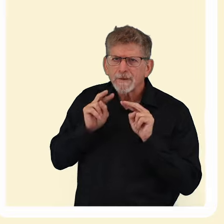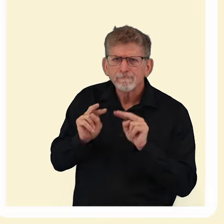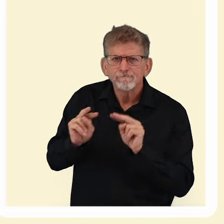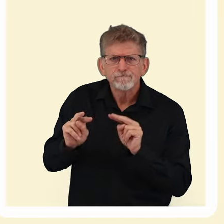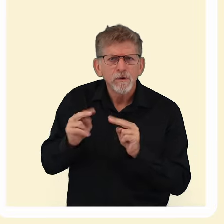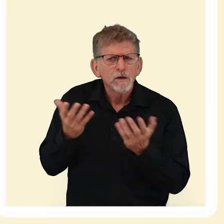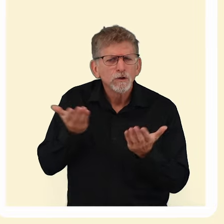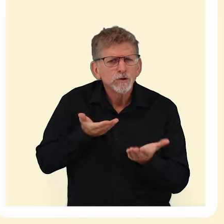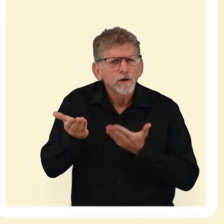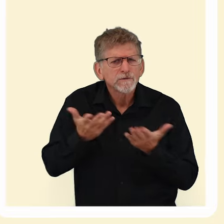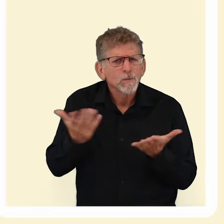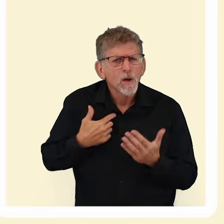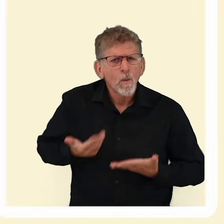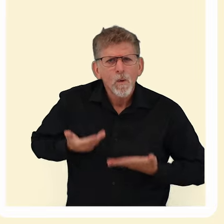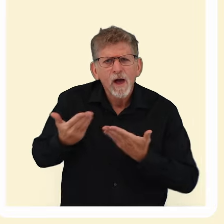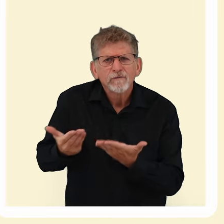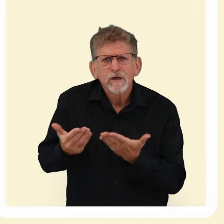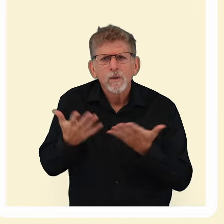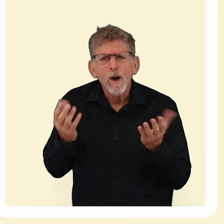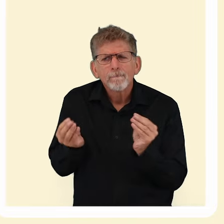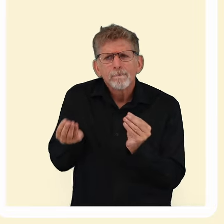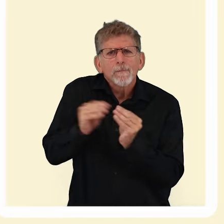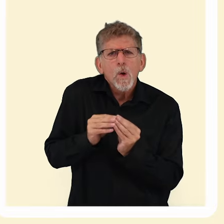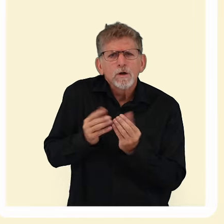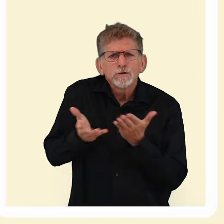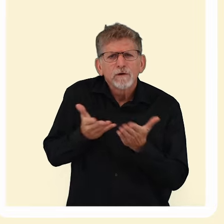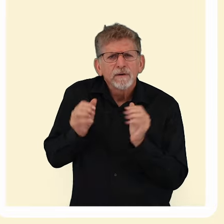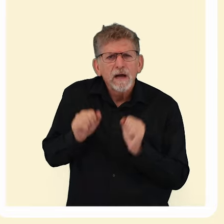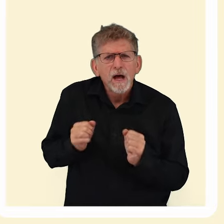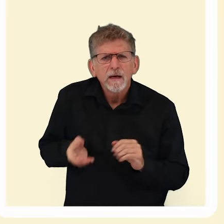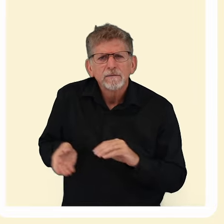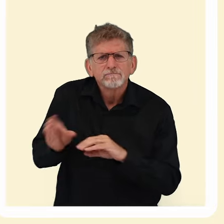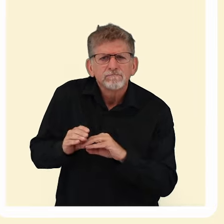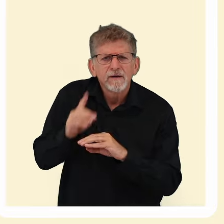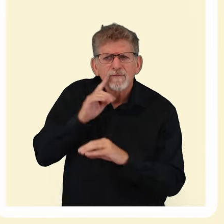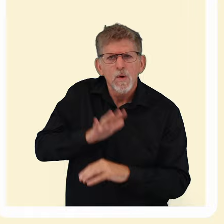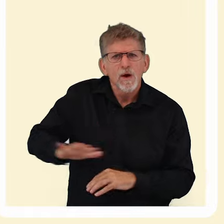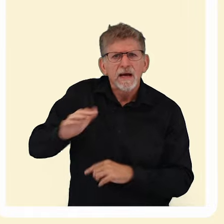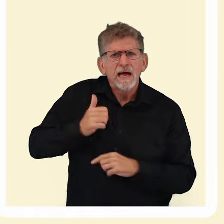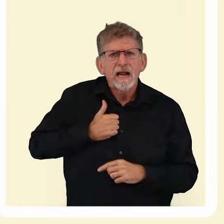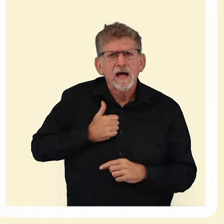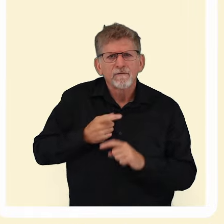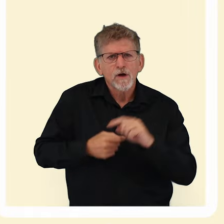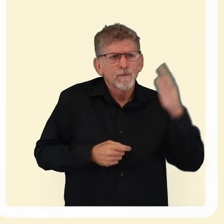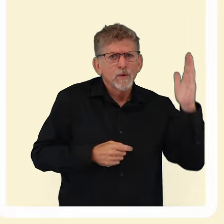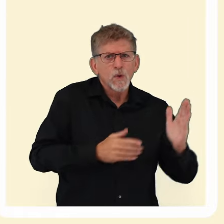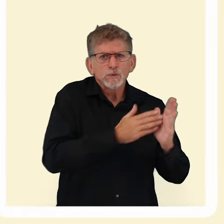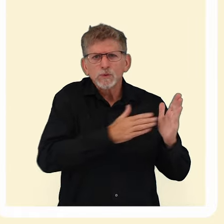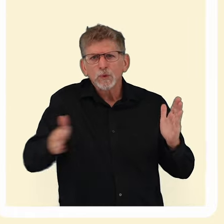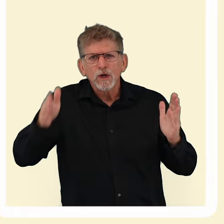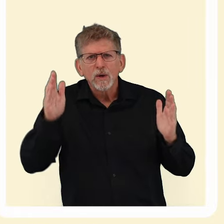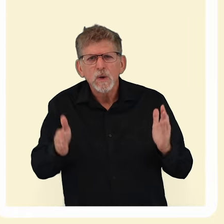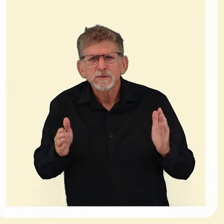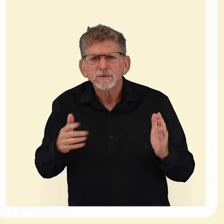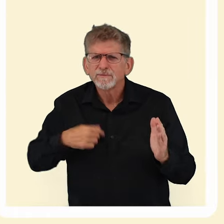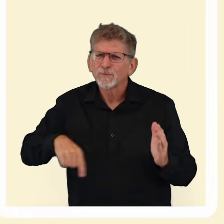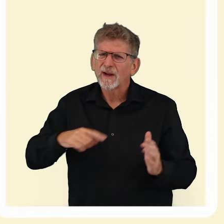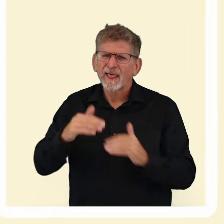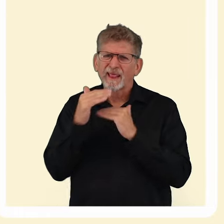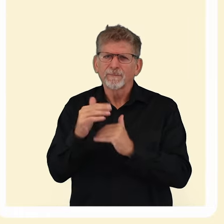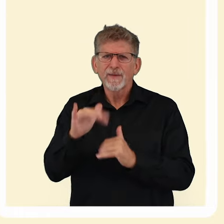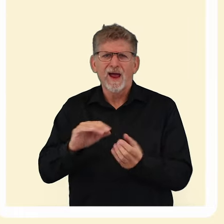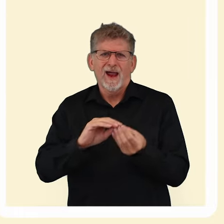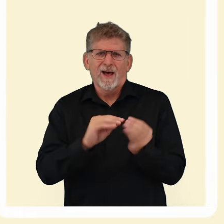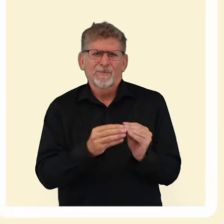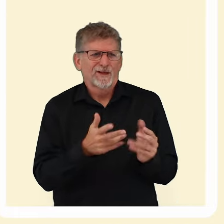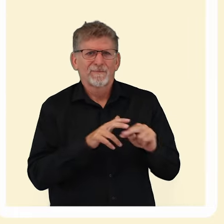and what more services we can offer for more Canadians from coast to coast to coast. We're limited by the number of passenger rail